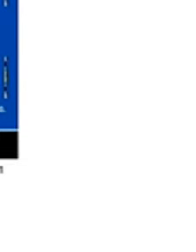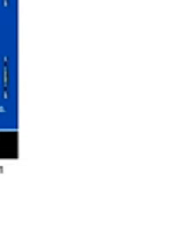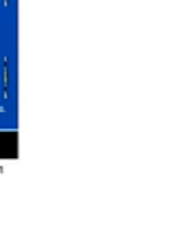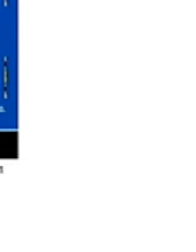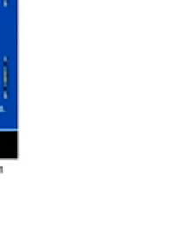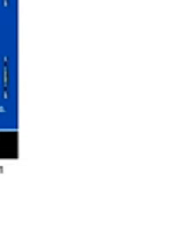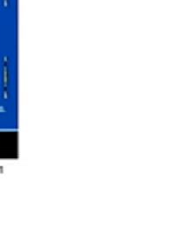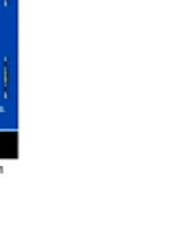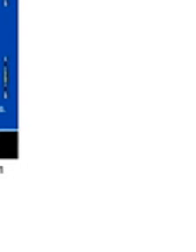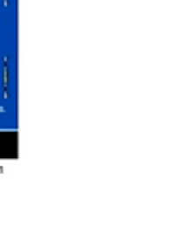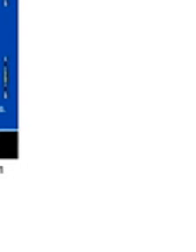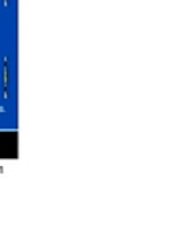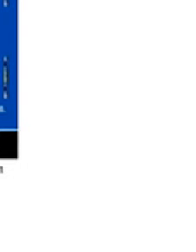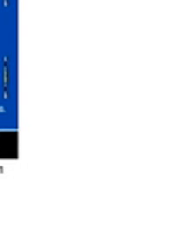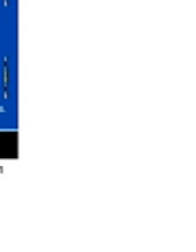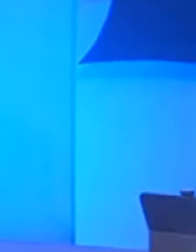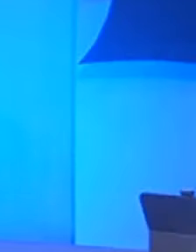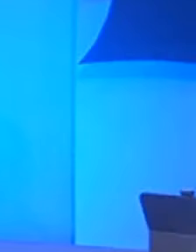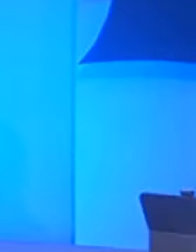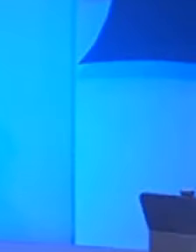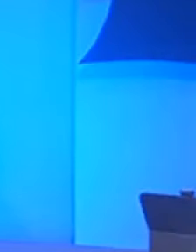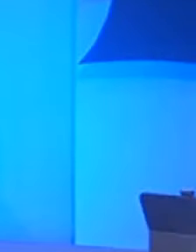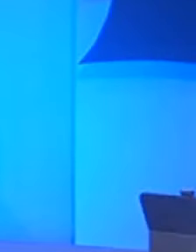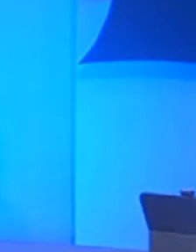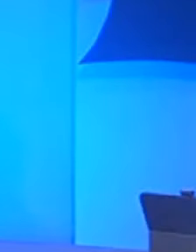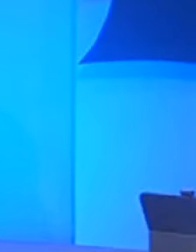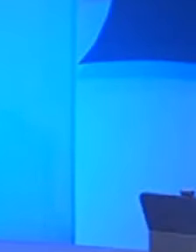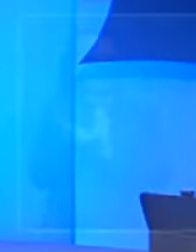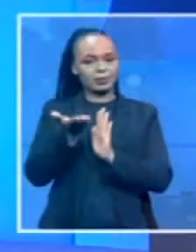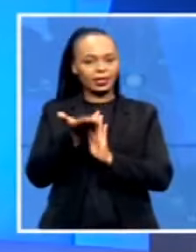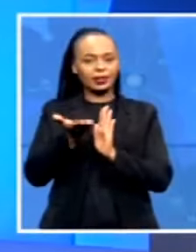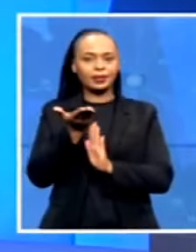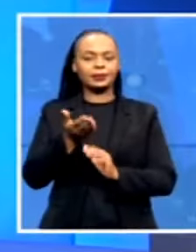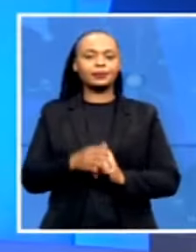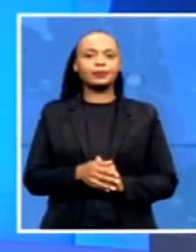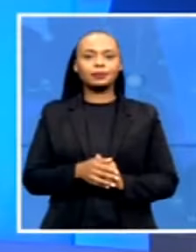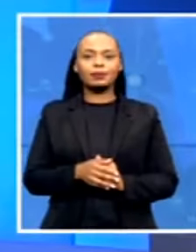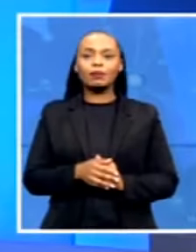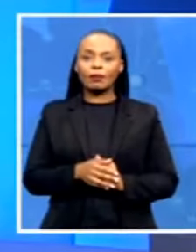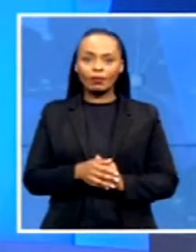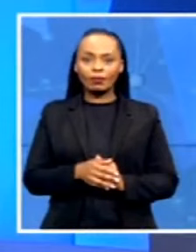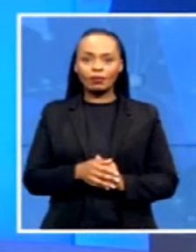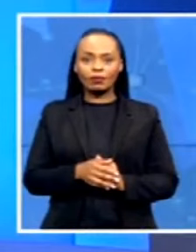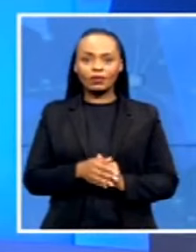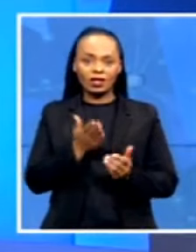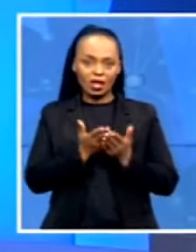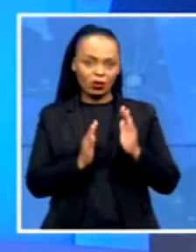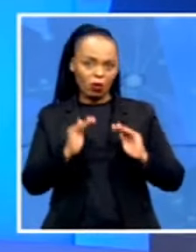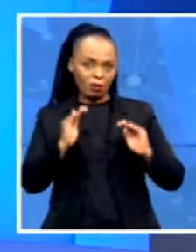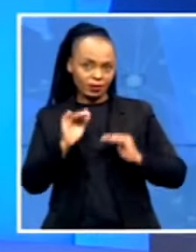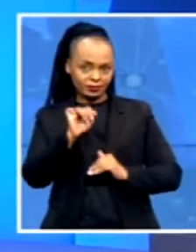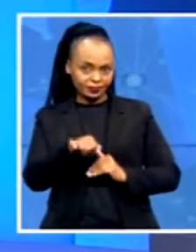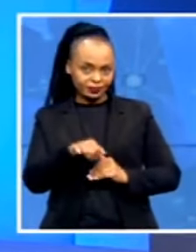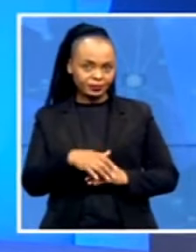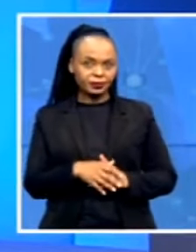board, will be updating onto the website. And you'll have comparison as well, isn't it? So when you get onto the website, we've got a section that we've put